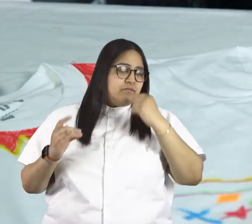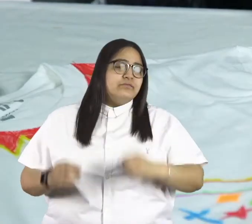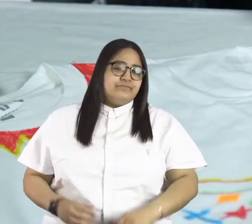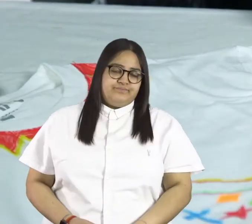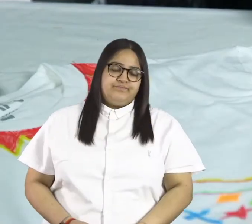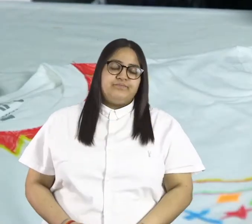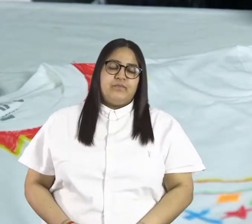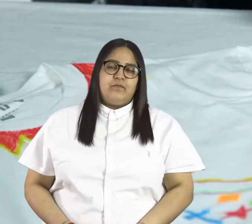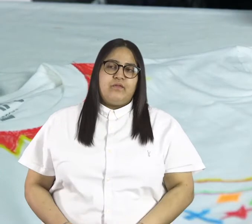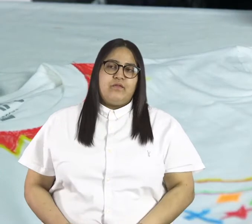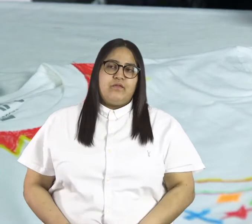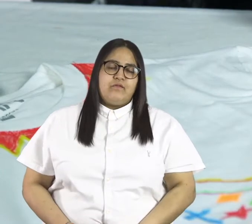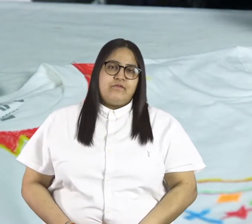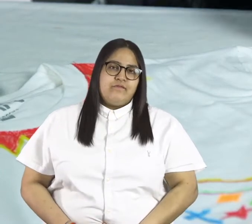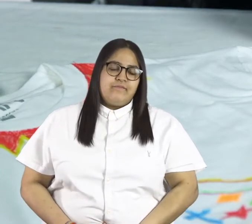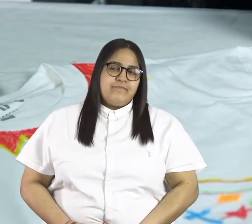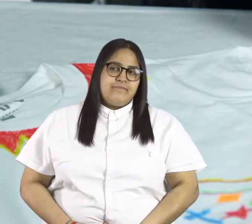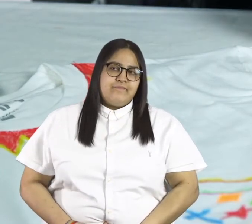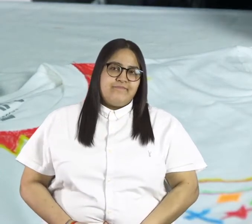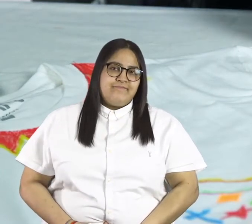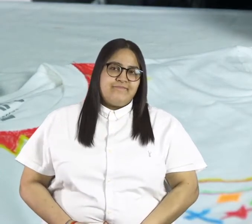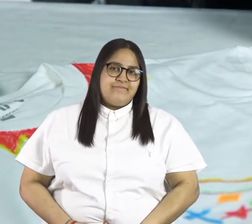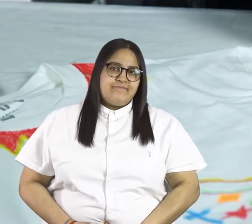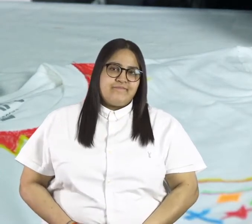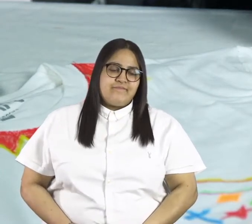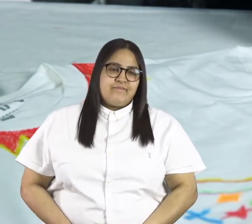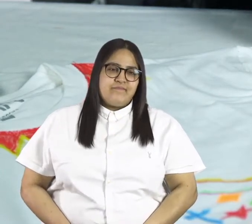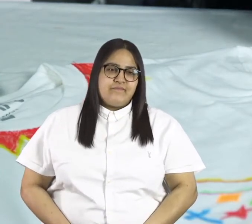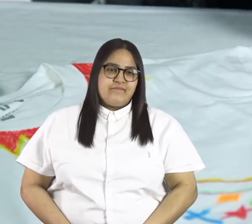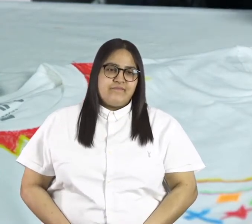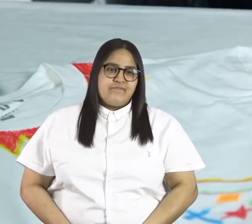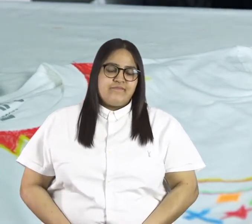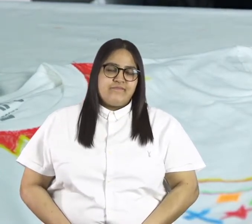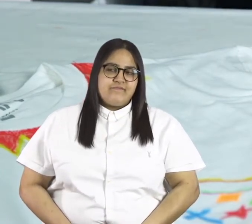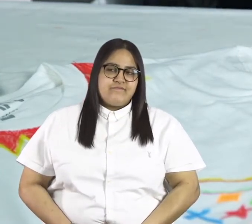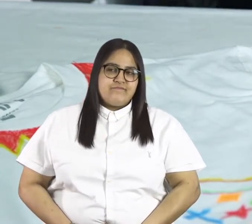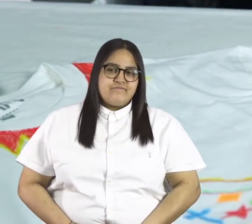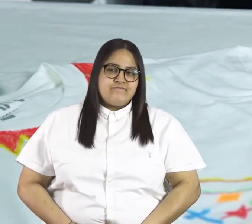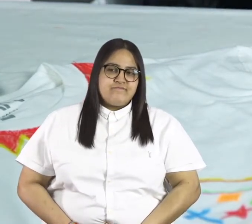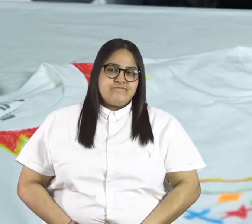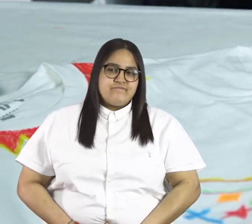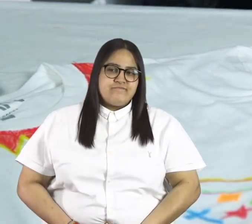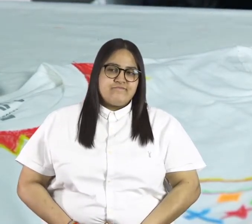Now let's cut these spaces out like we did in the other sleeve.